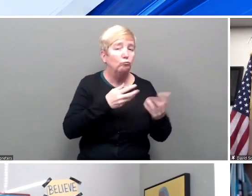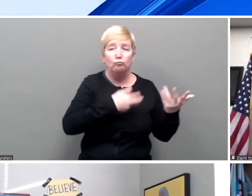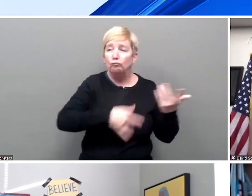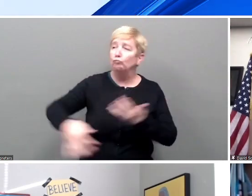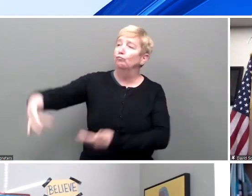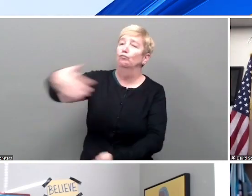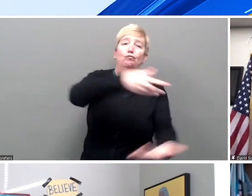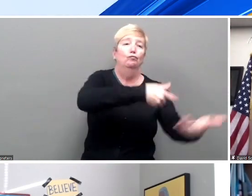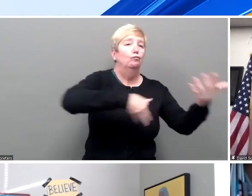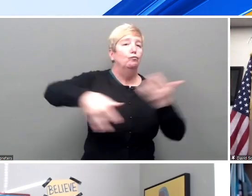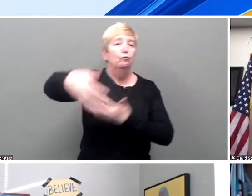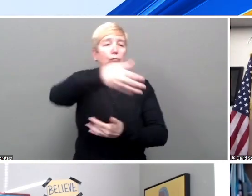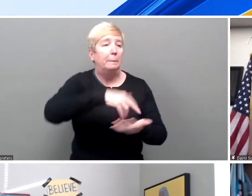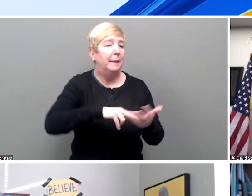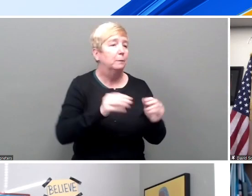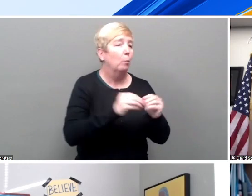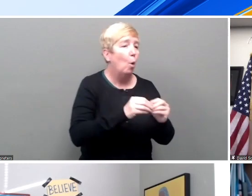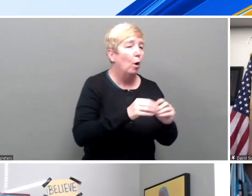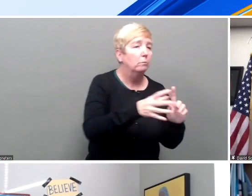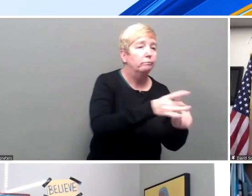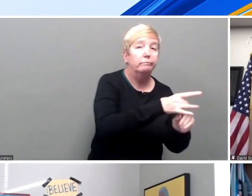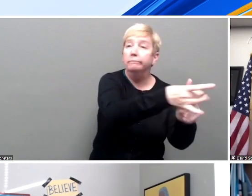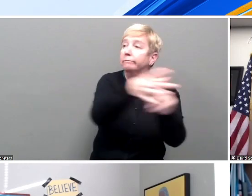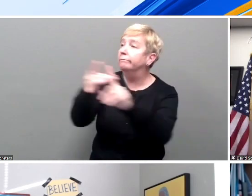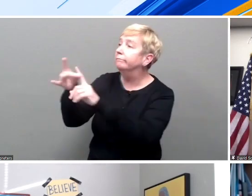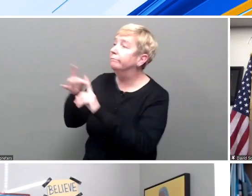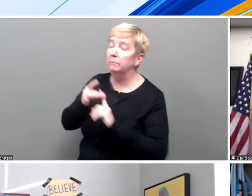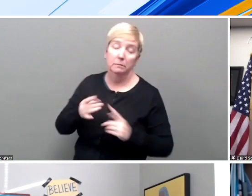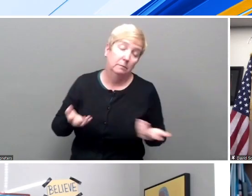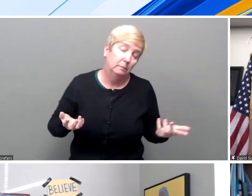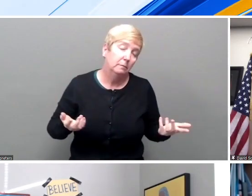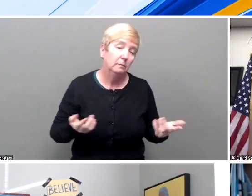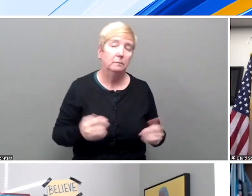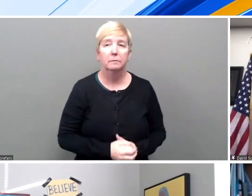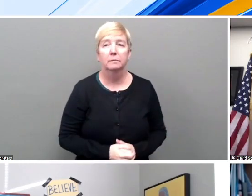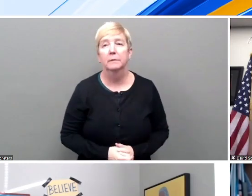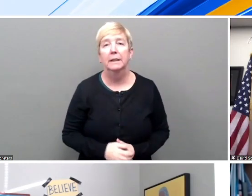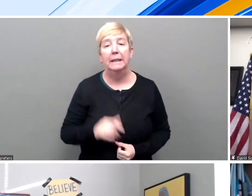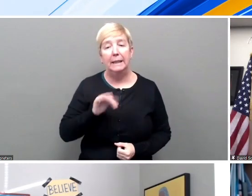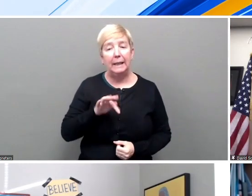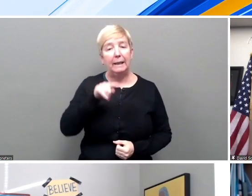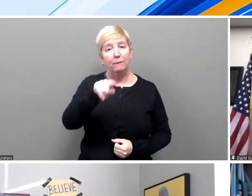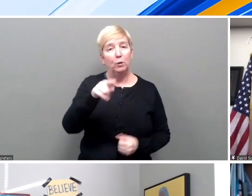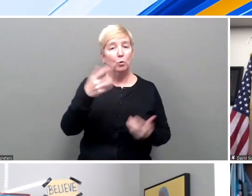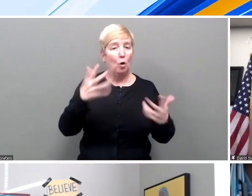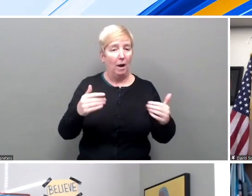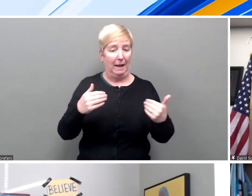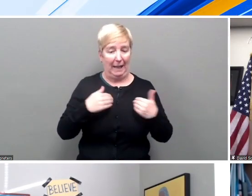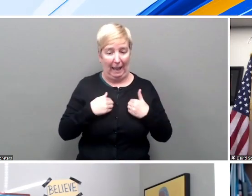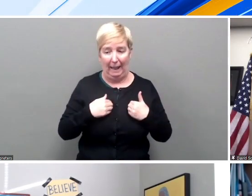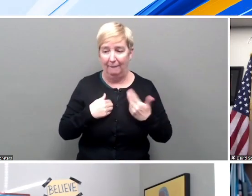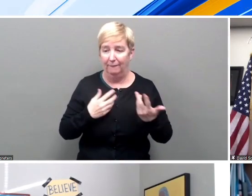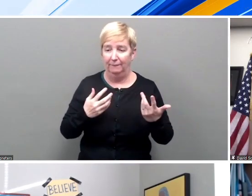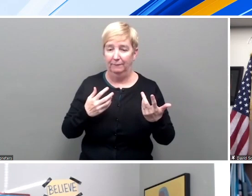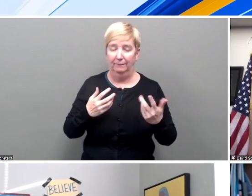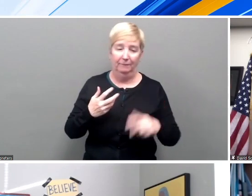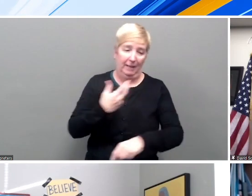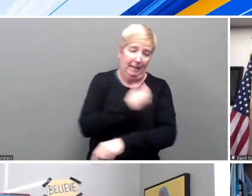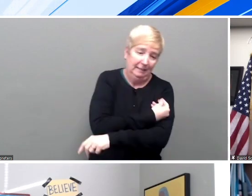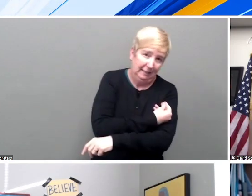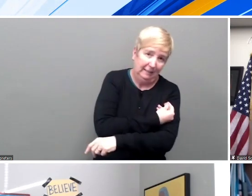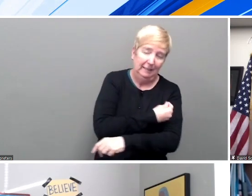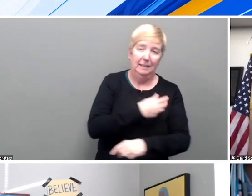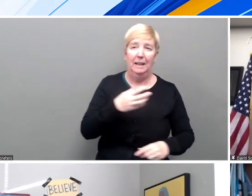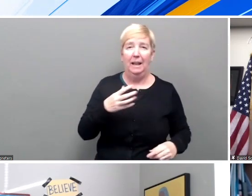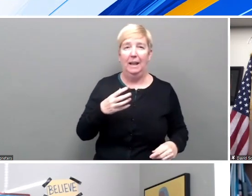band experiences. If you're vaccinated and you stay